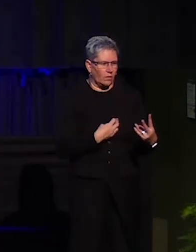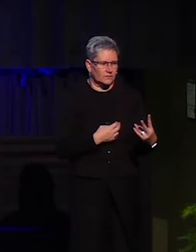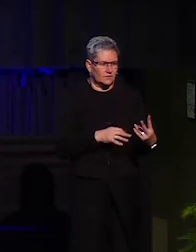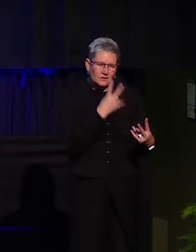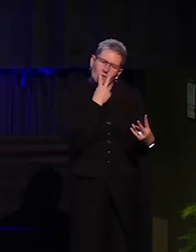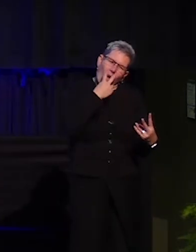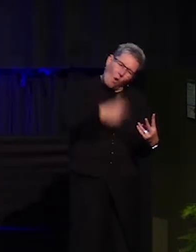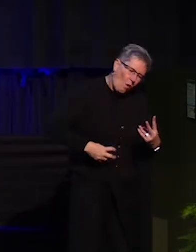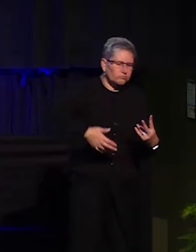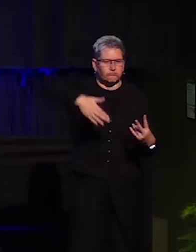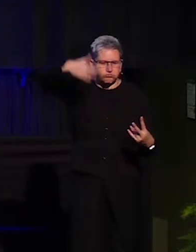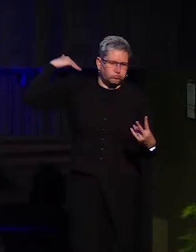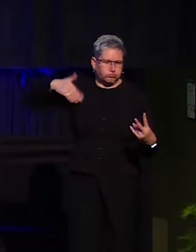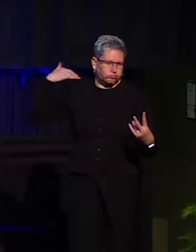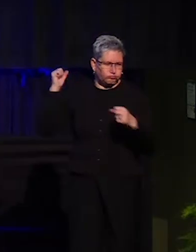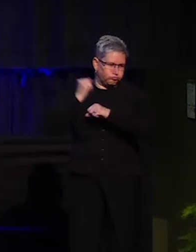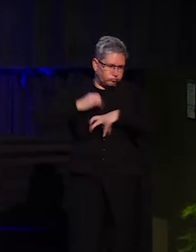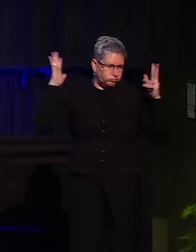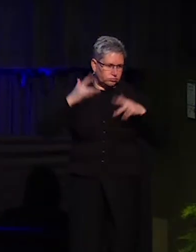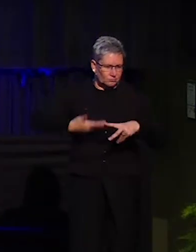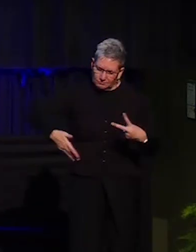versions of accessibility.